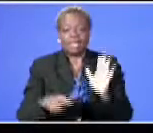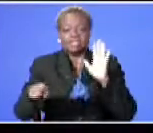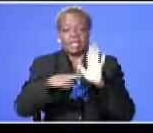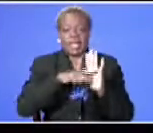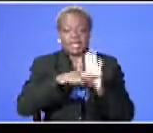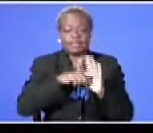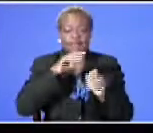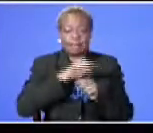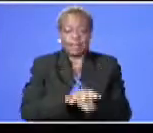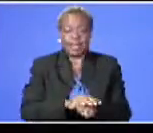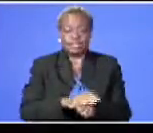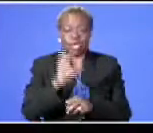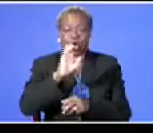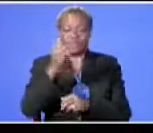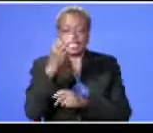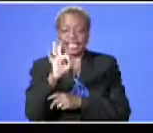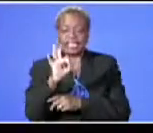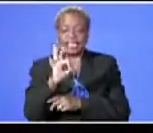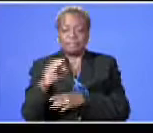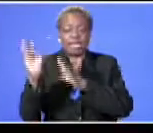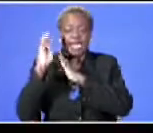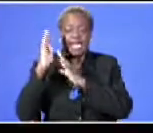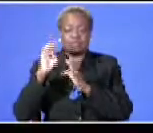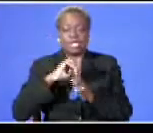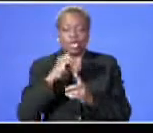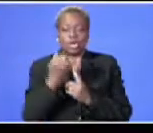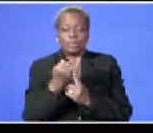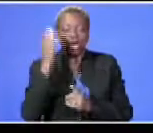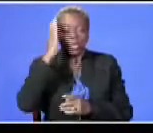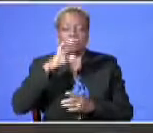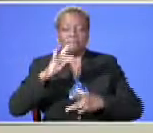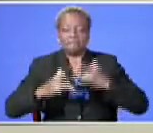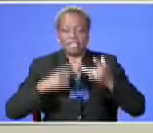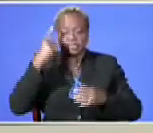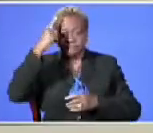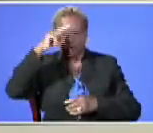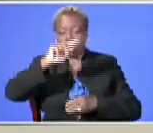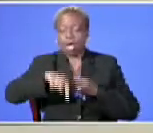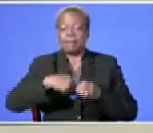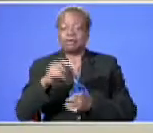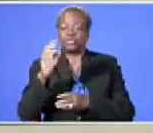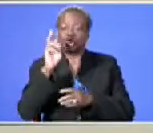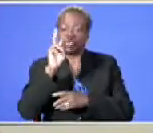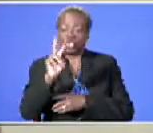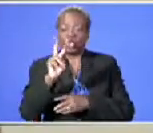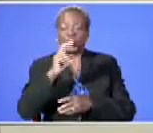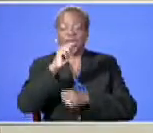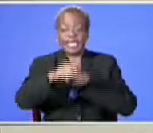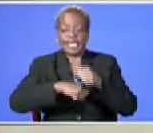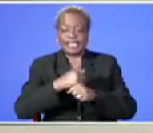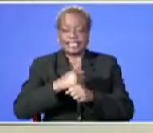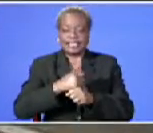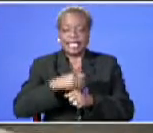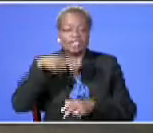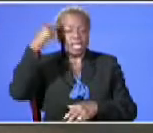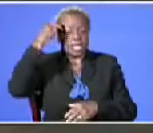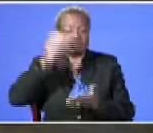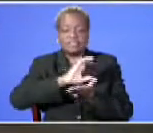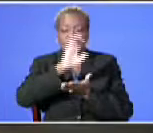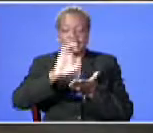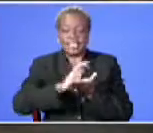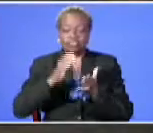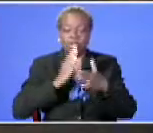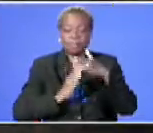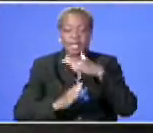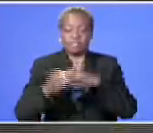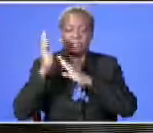impact of COVID-19 on the Bahamian economy will be felt for at least 2 years. Governor of the Central Bank of the Bahamas, John Roll, forecasts the